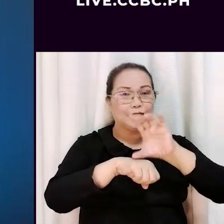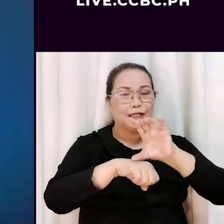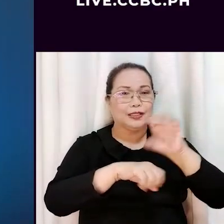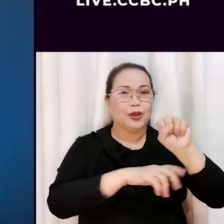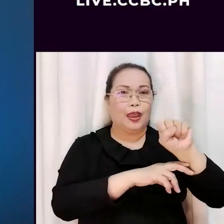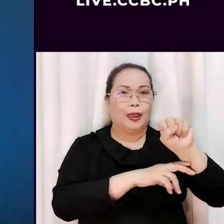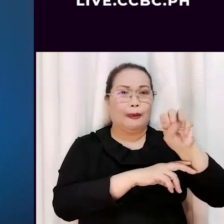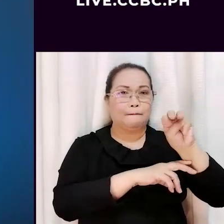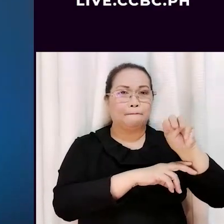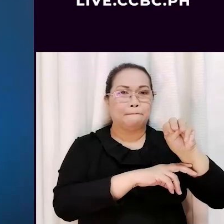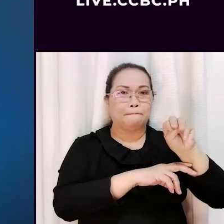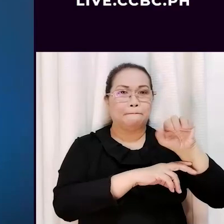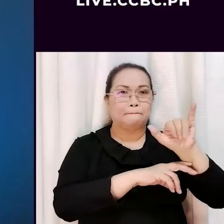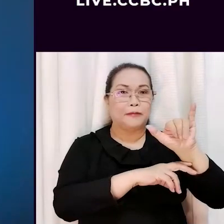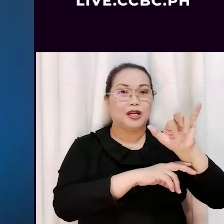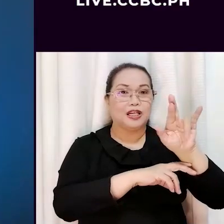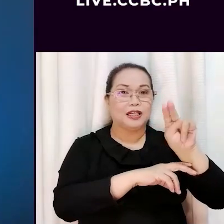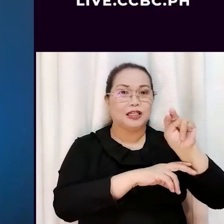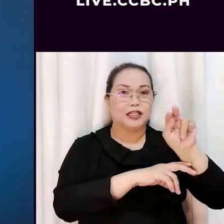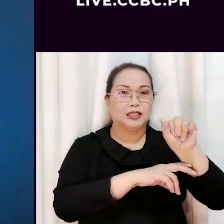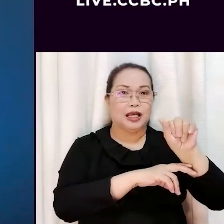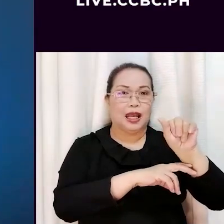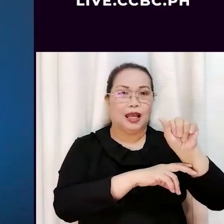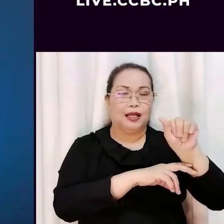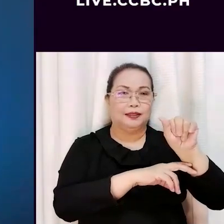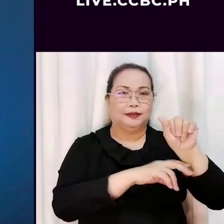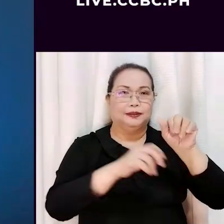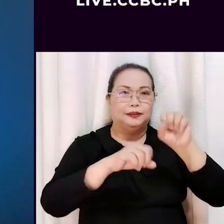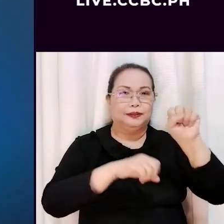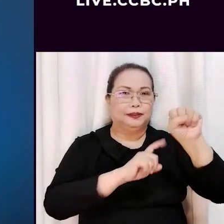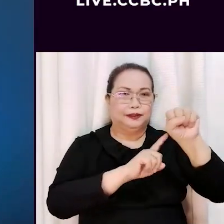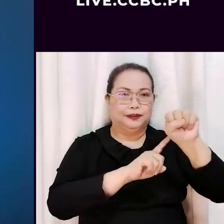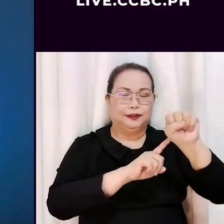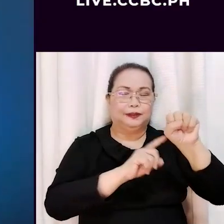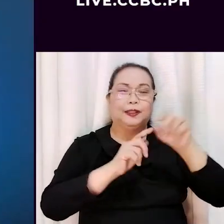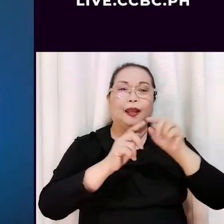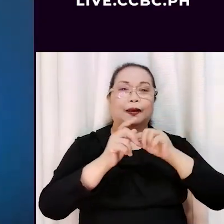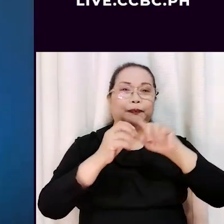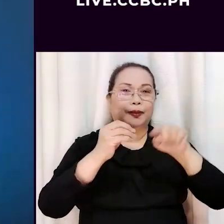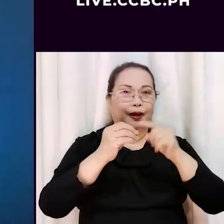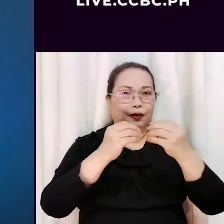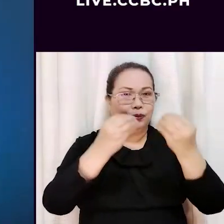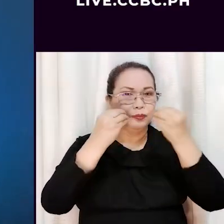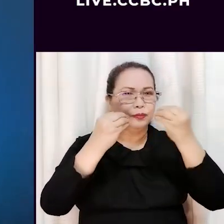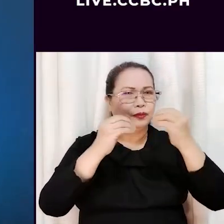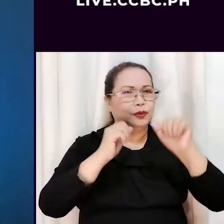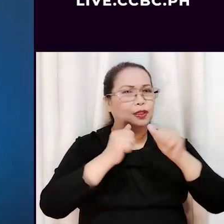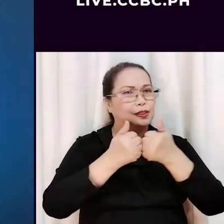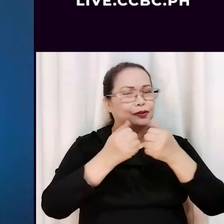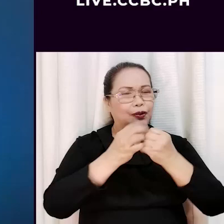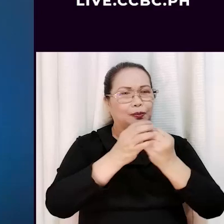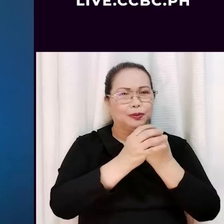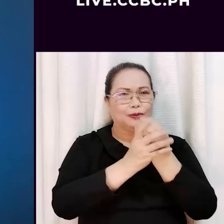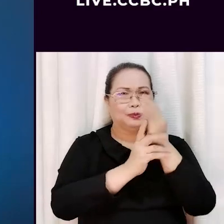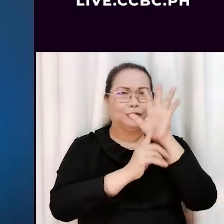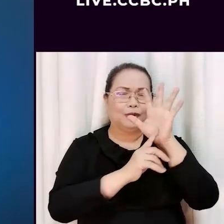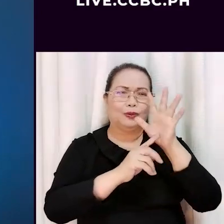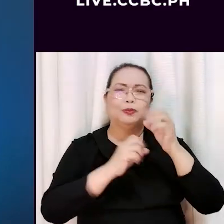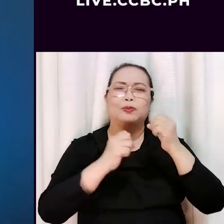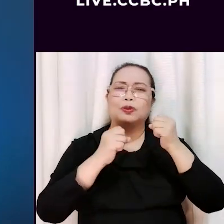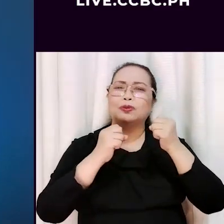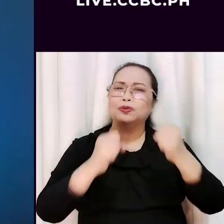Smyrna. Smyrna will teach us about emerge something really, really powerful.